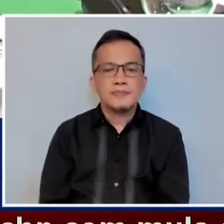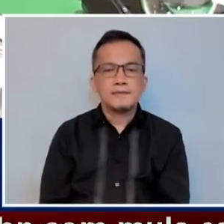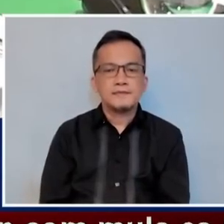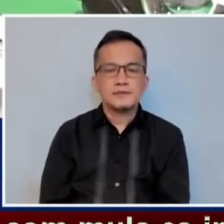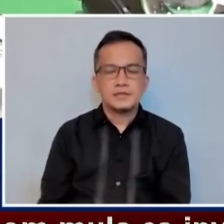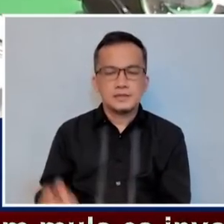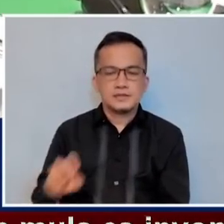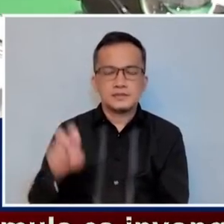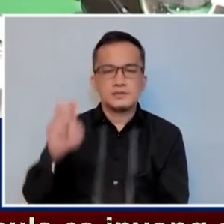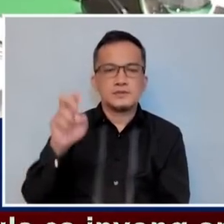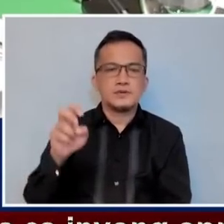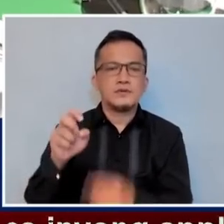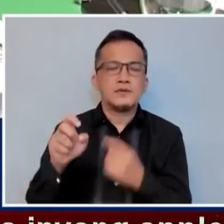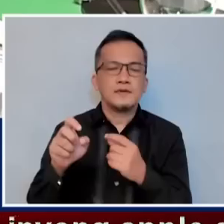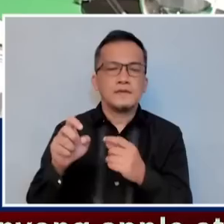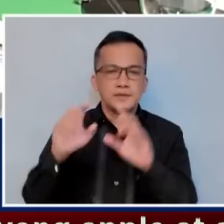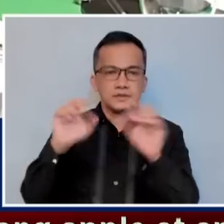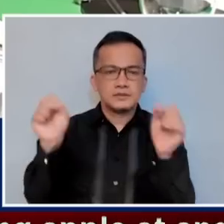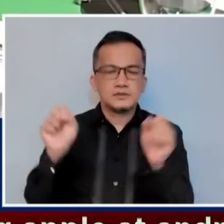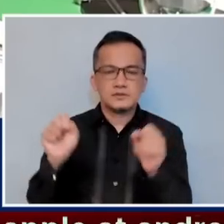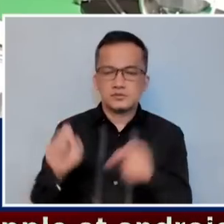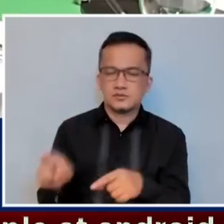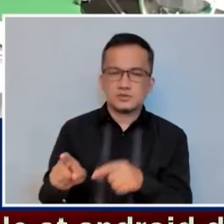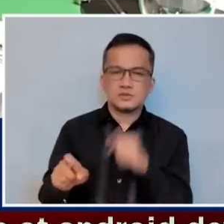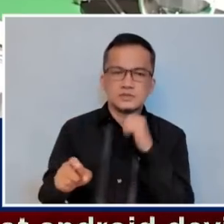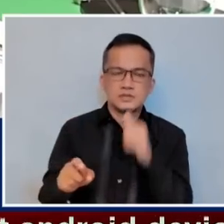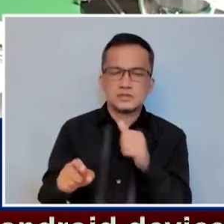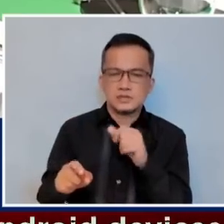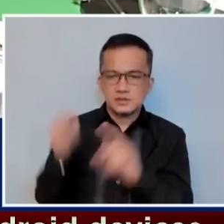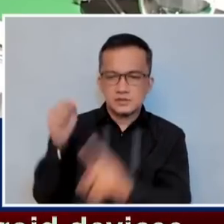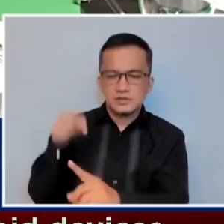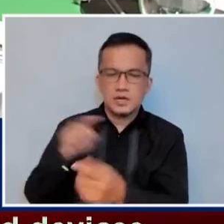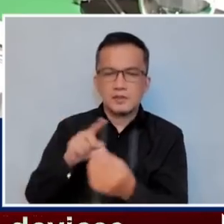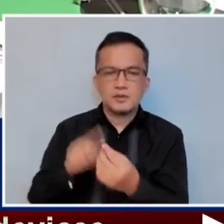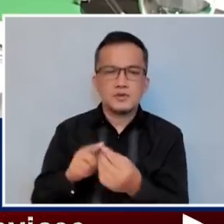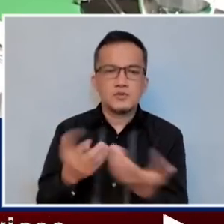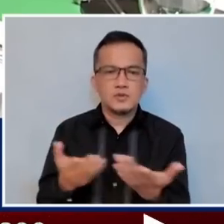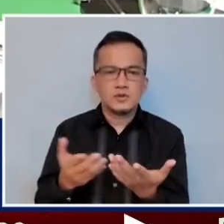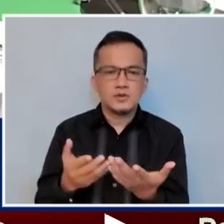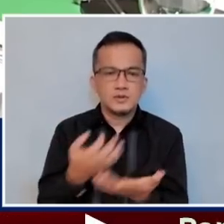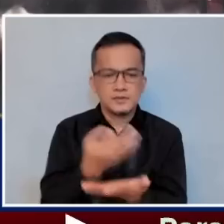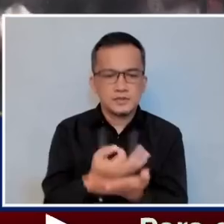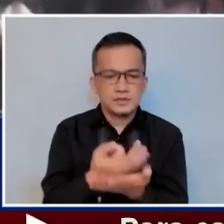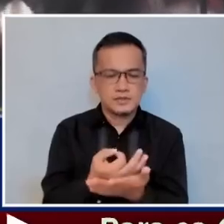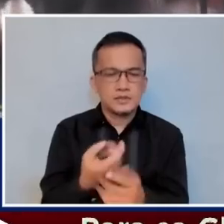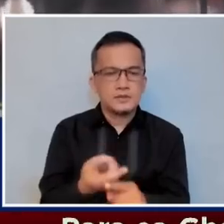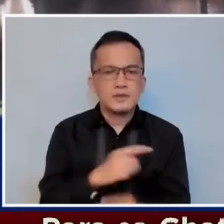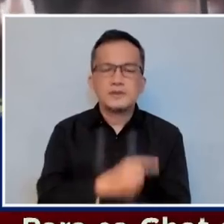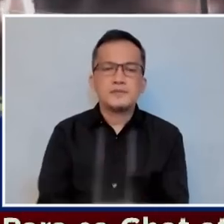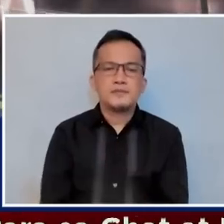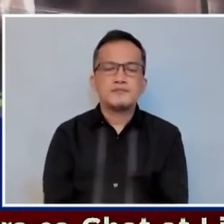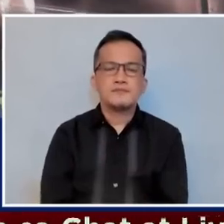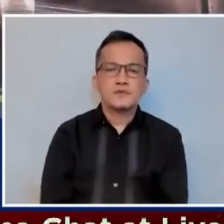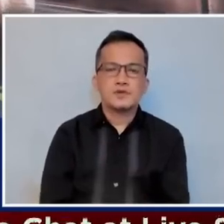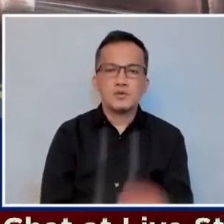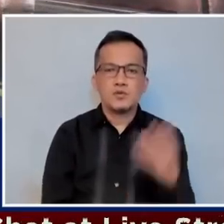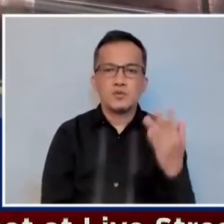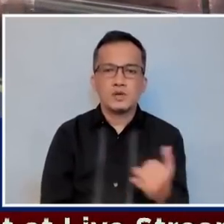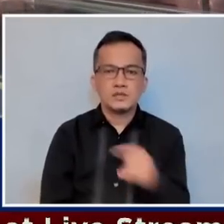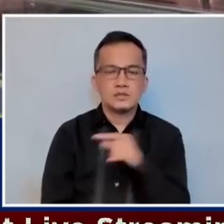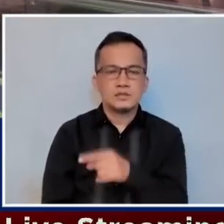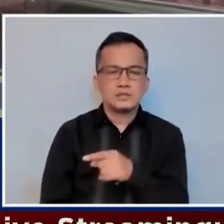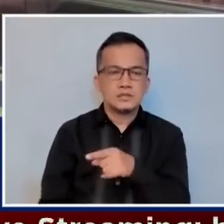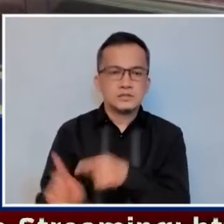the President, no? You don't need to be too particular about where the funds were sourced. Well, kasi he was